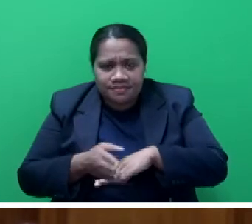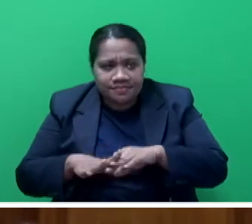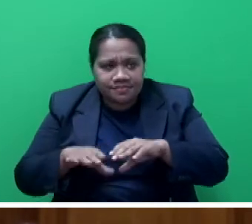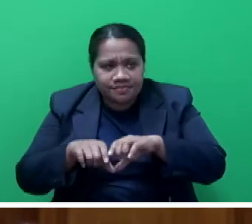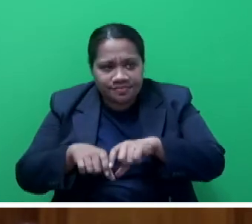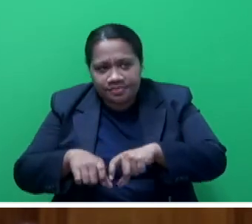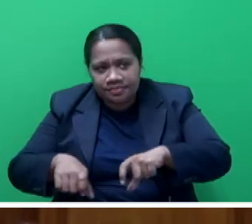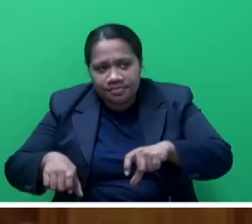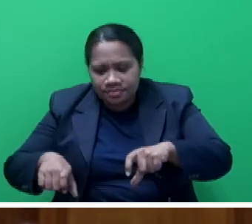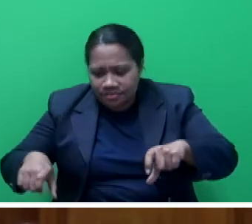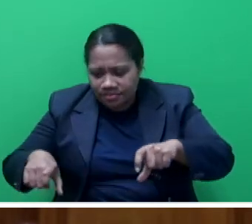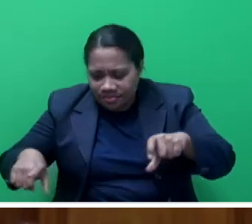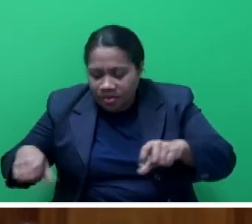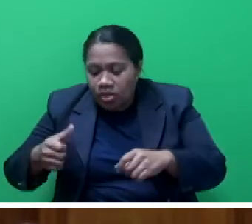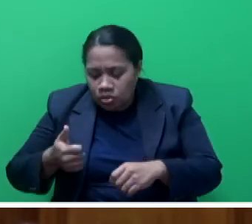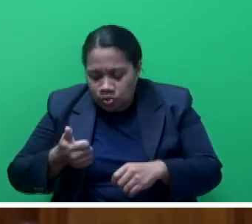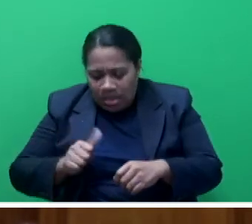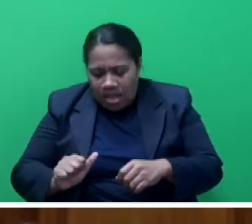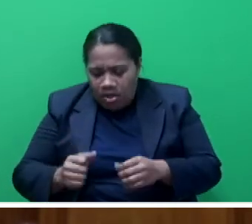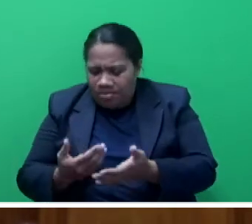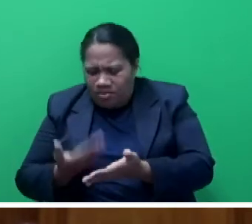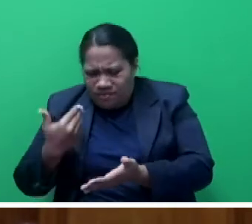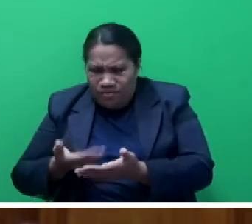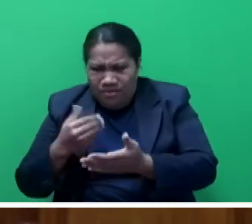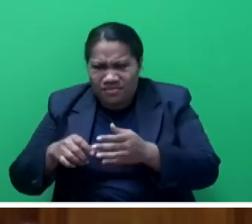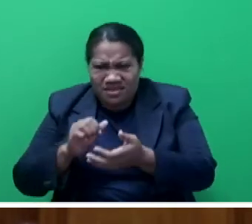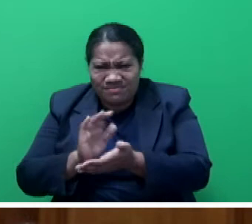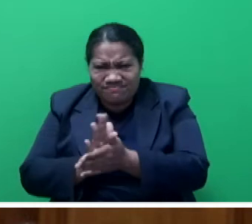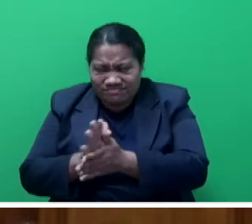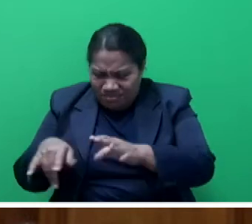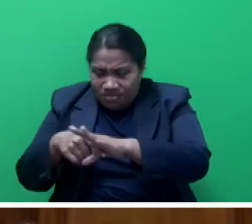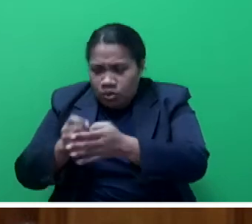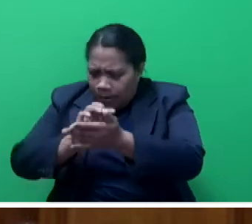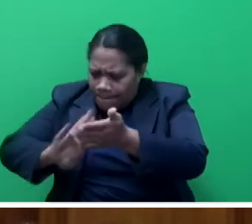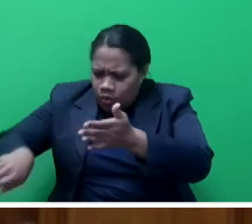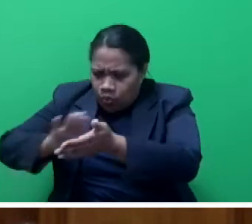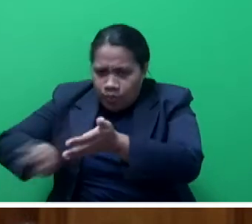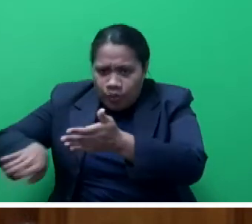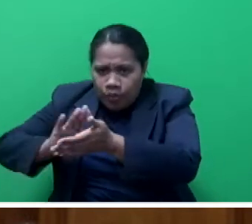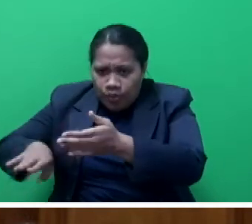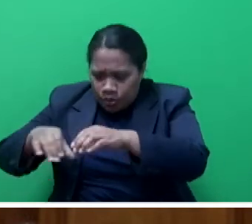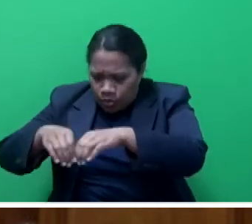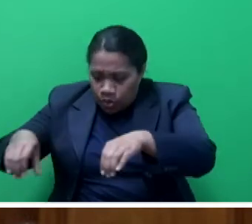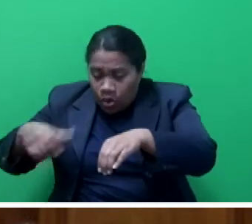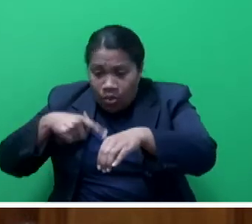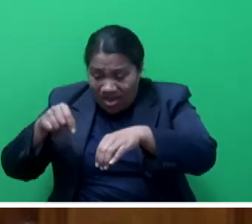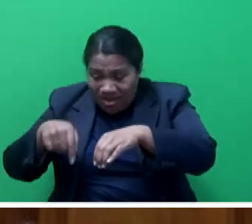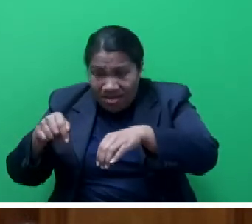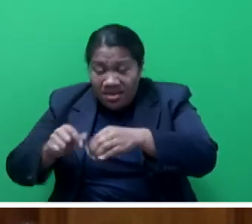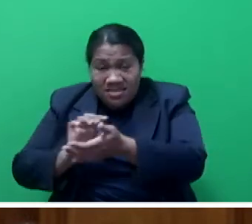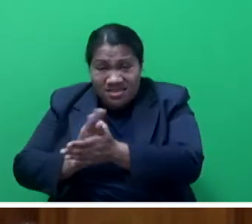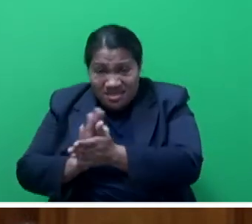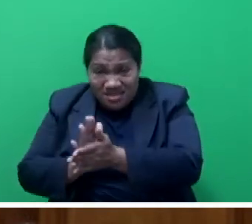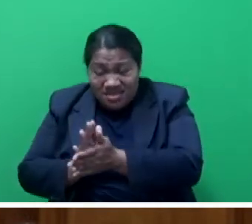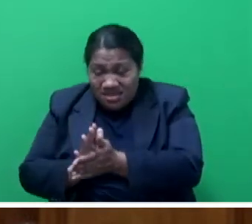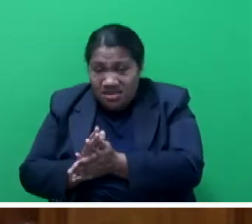the way that will allow for the removal of silt built up in the future, because the silt also will affect the quality of the water, the dirtiness, the cleanliness